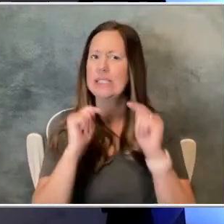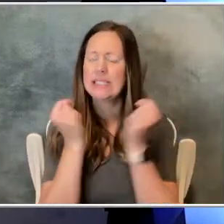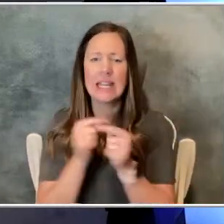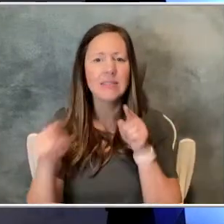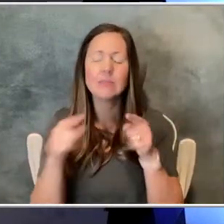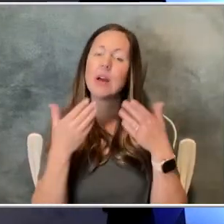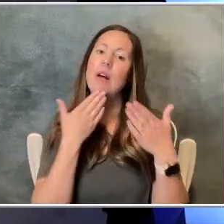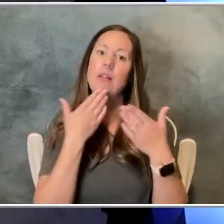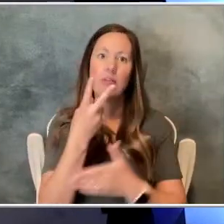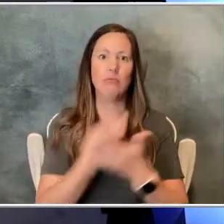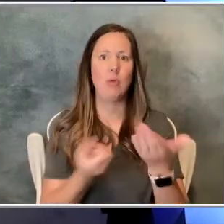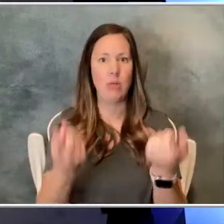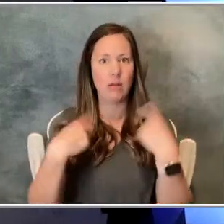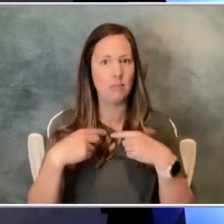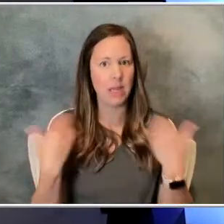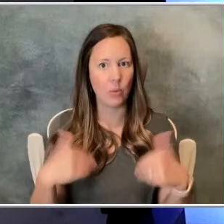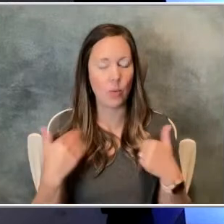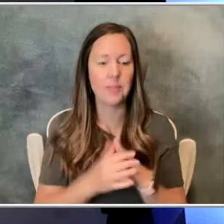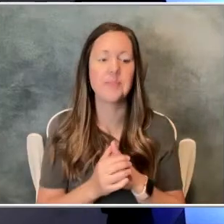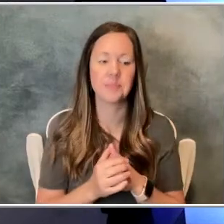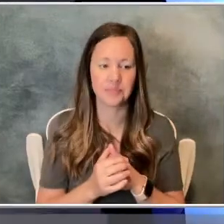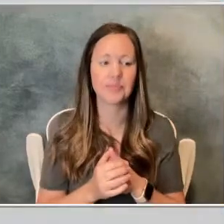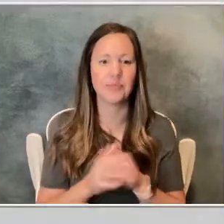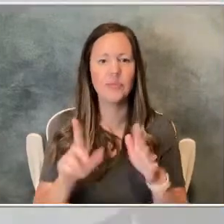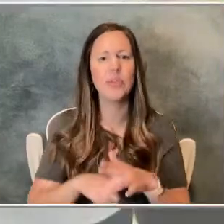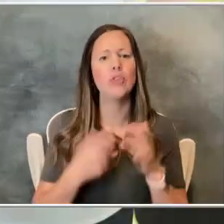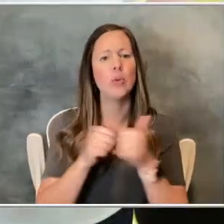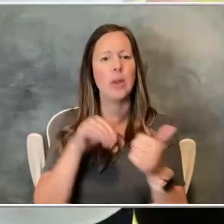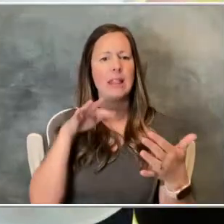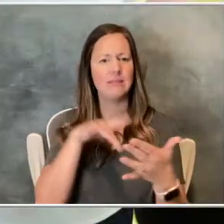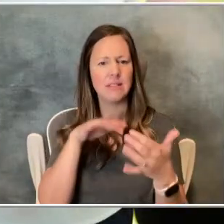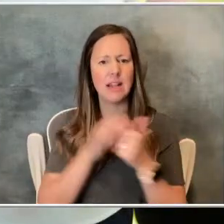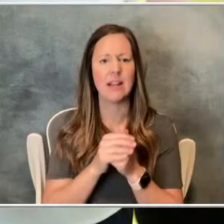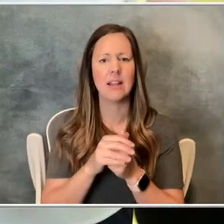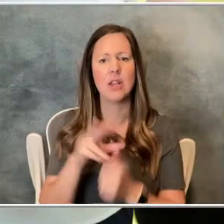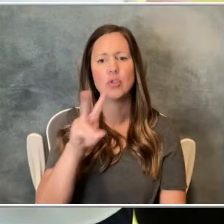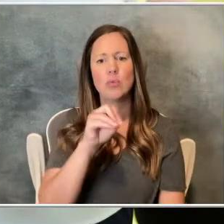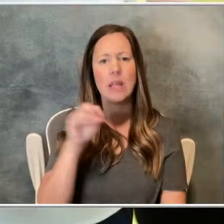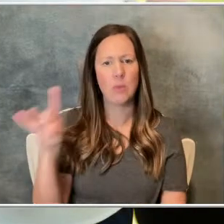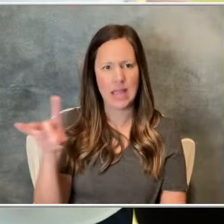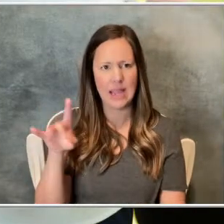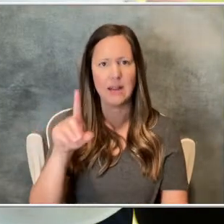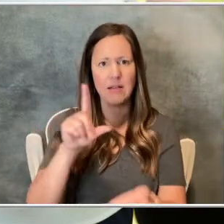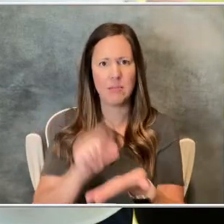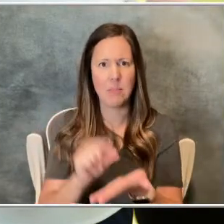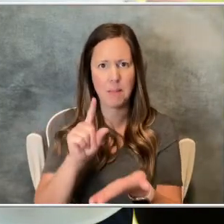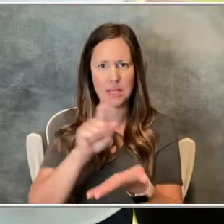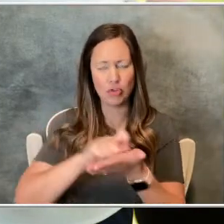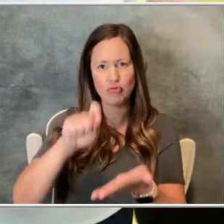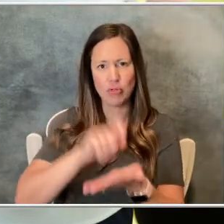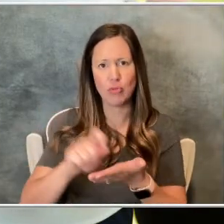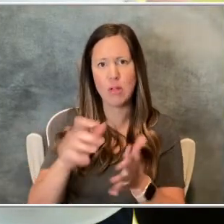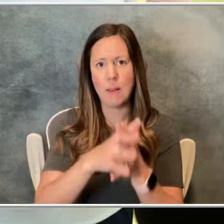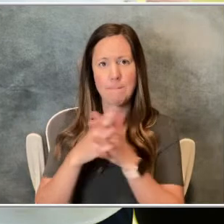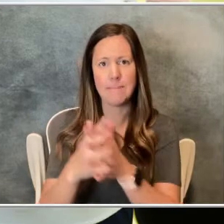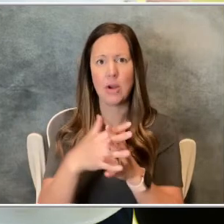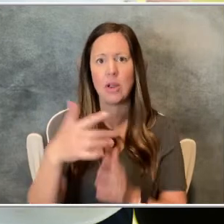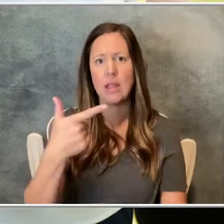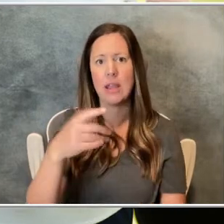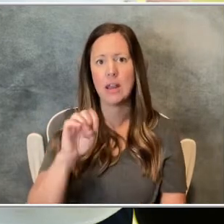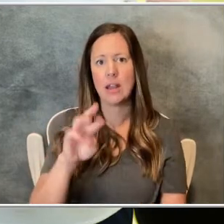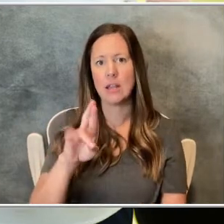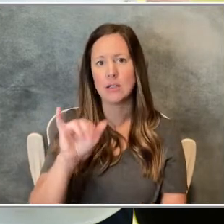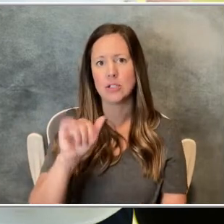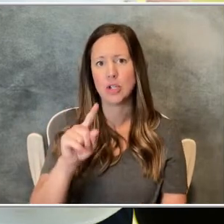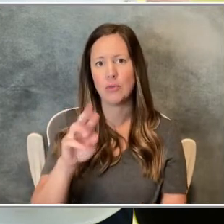here. Yeah, thanks for having us. All right, let's start with a study from 2008 published in the Journal of the American Geriatric Society titled Frailty